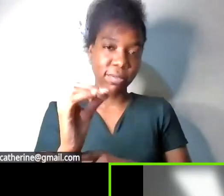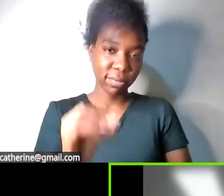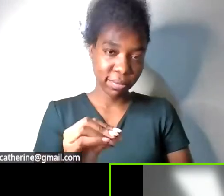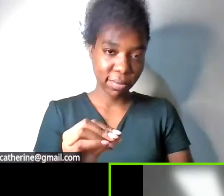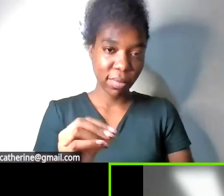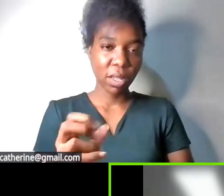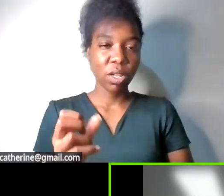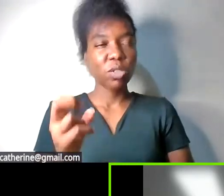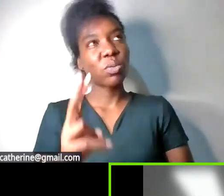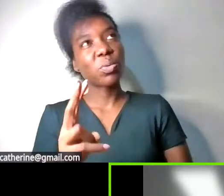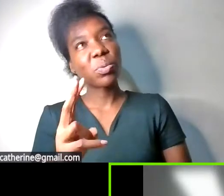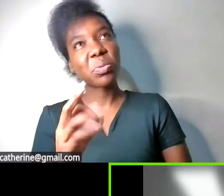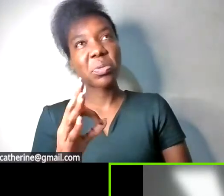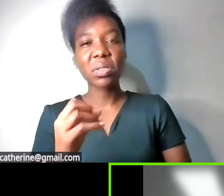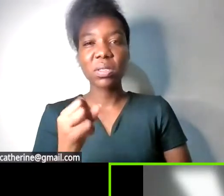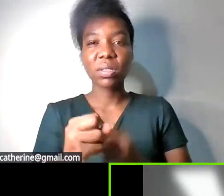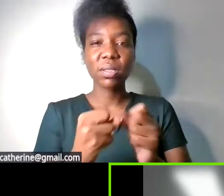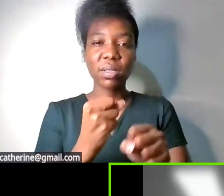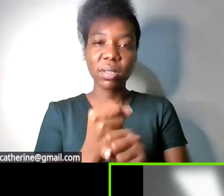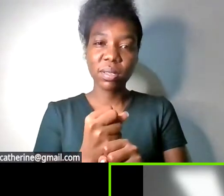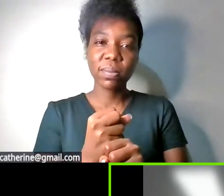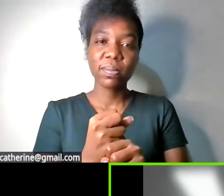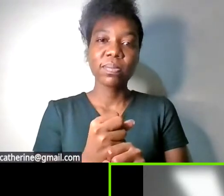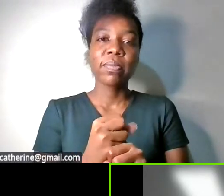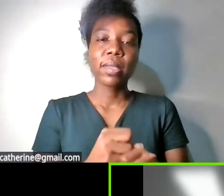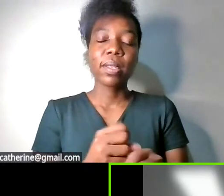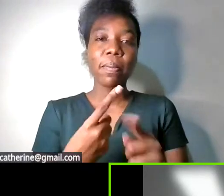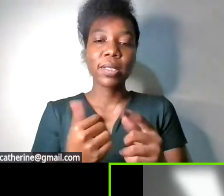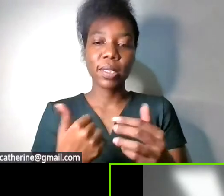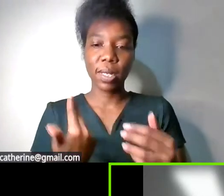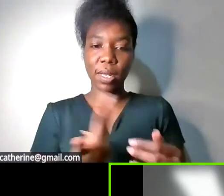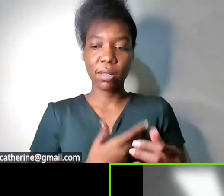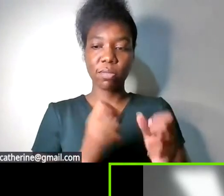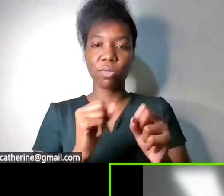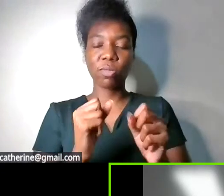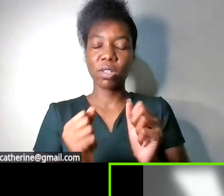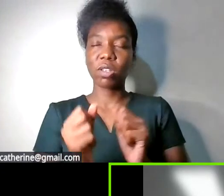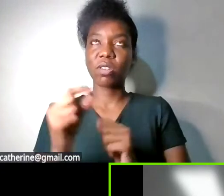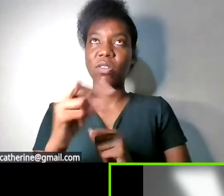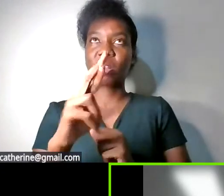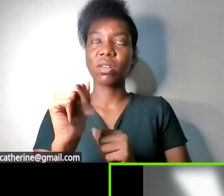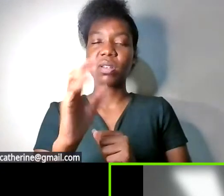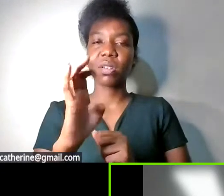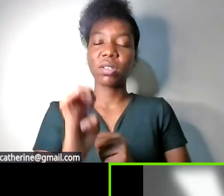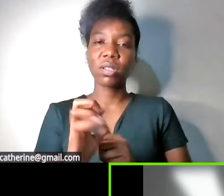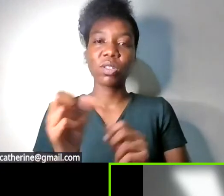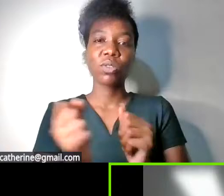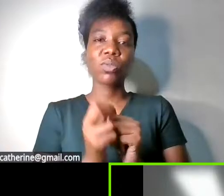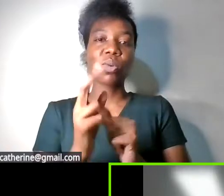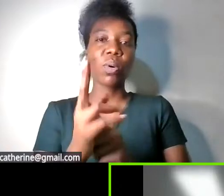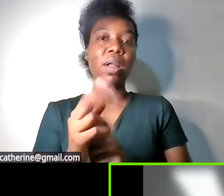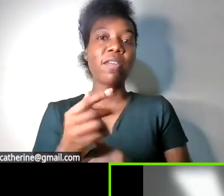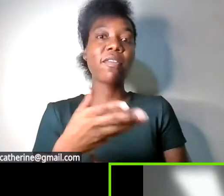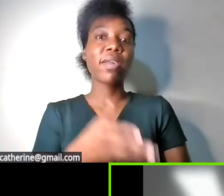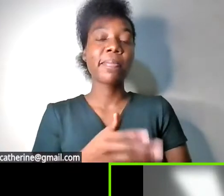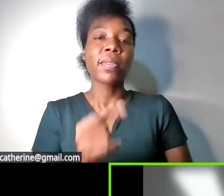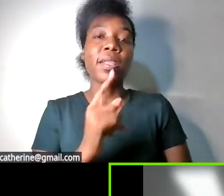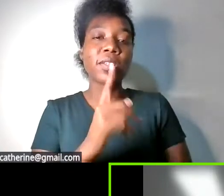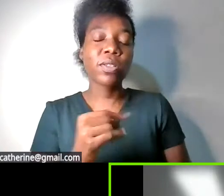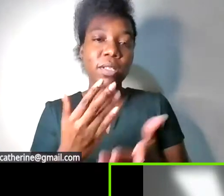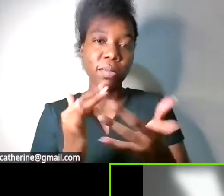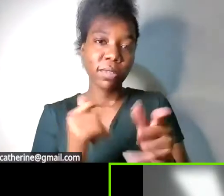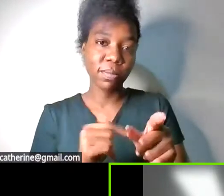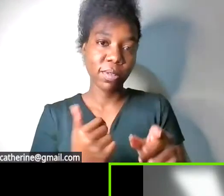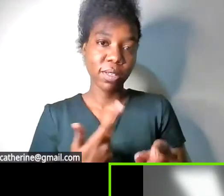to finish the A level. But for us, it's grade 12 here. So as Brian had mentioned something,